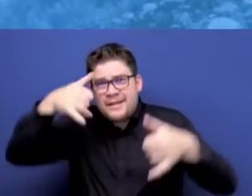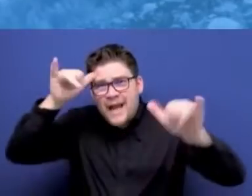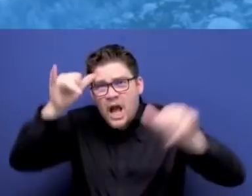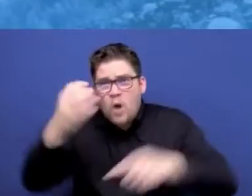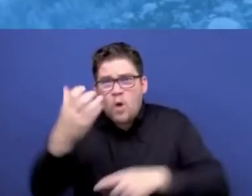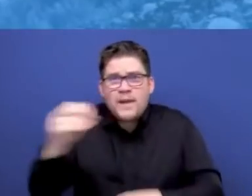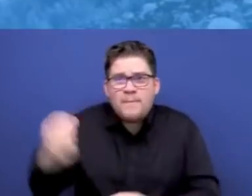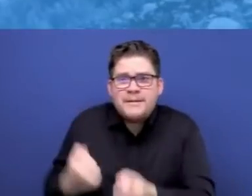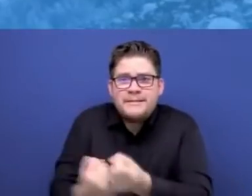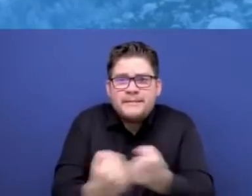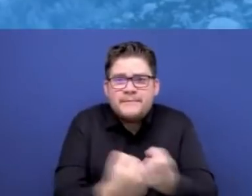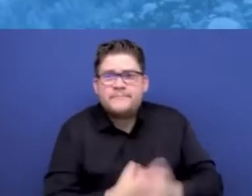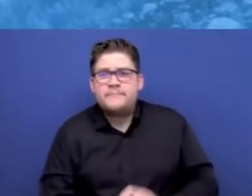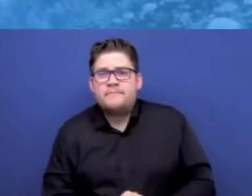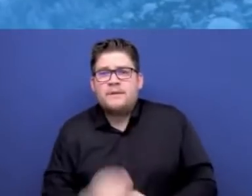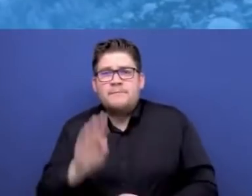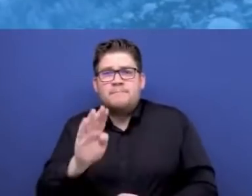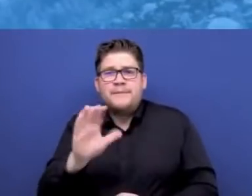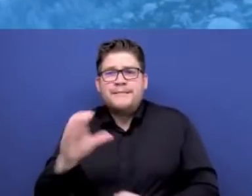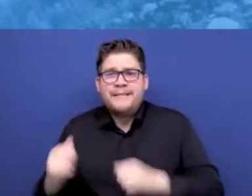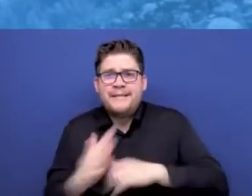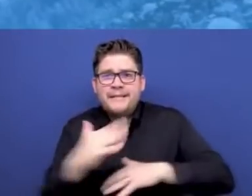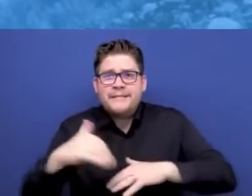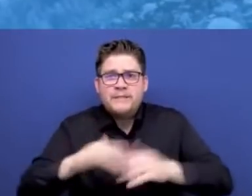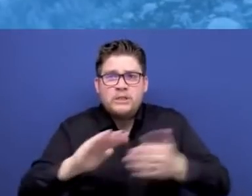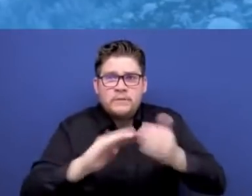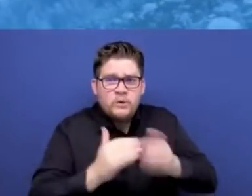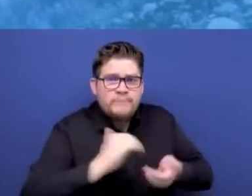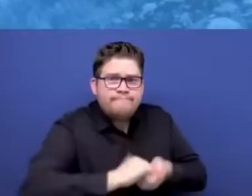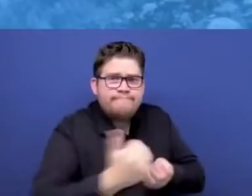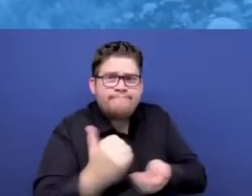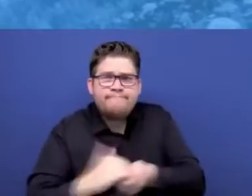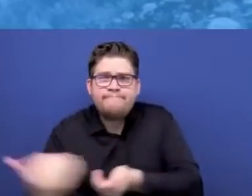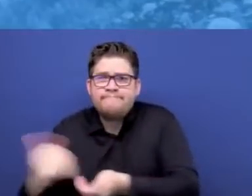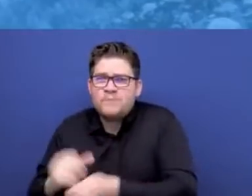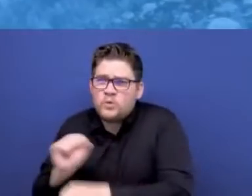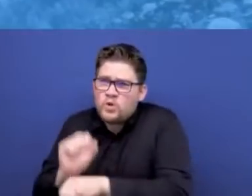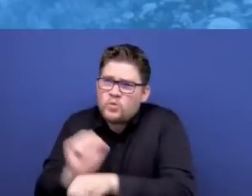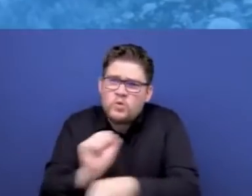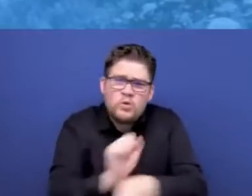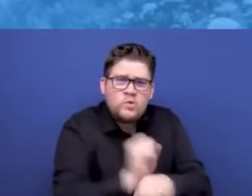Their support is greatly appreciated and is leading to the success of